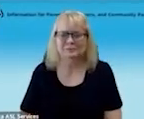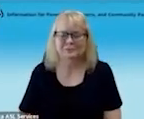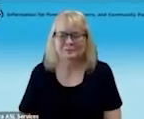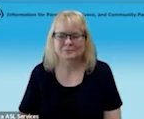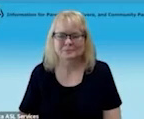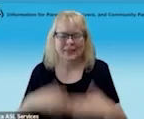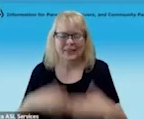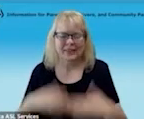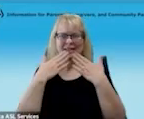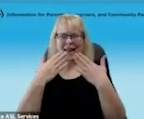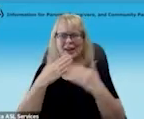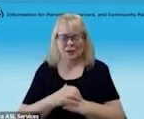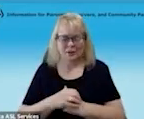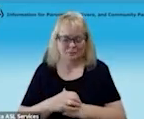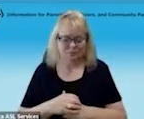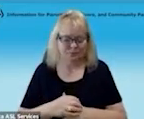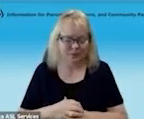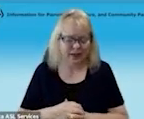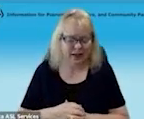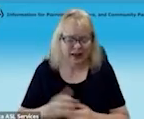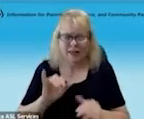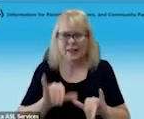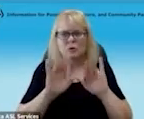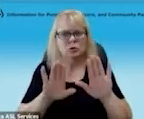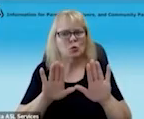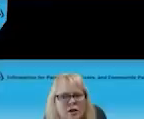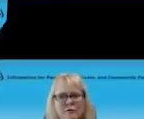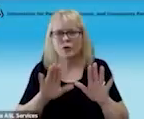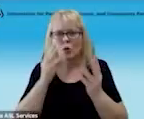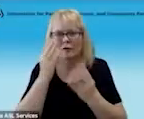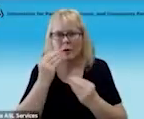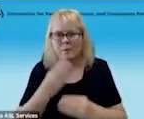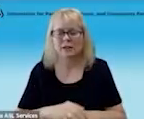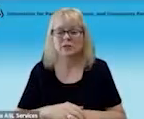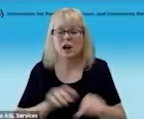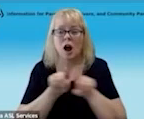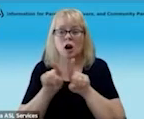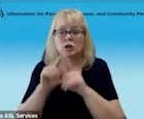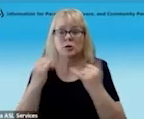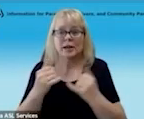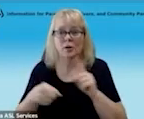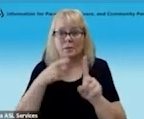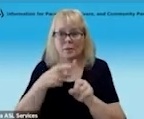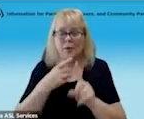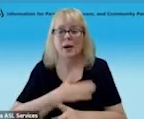Alsop for sharing such great information. Ms. Moore, back to you.